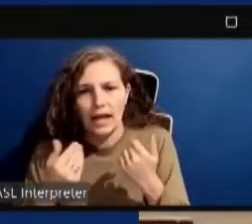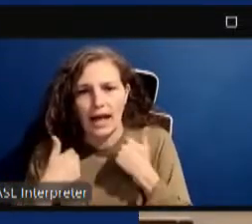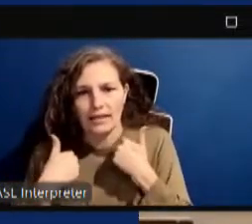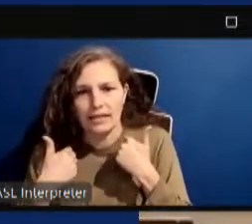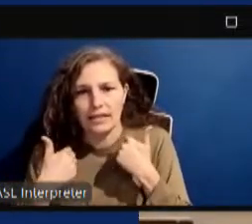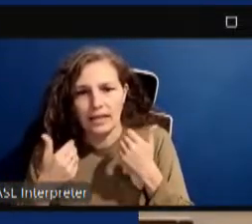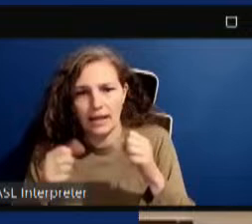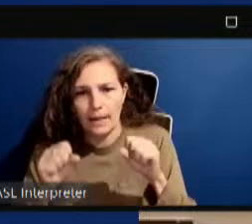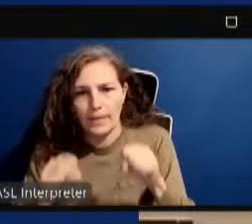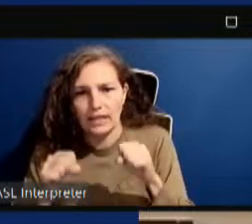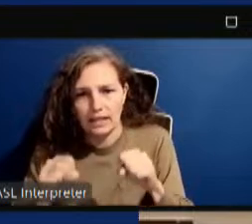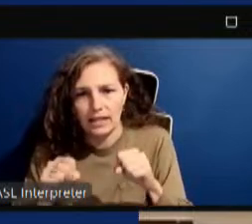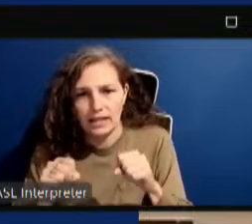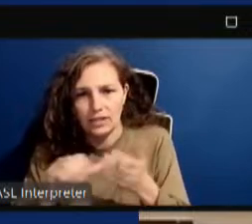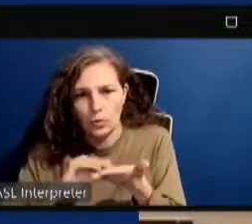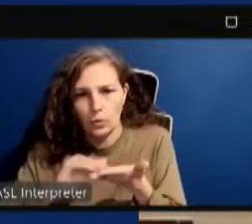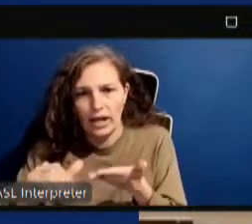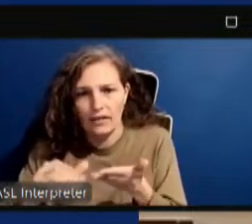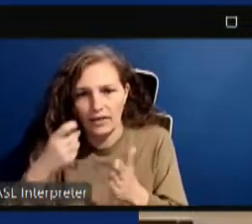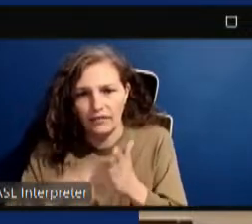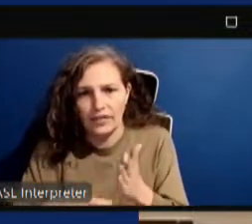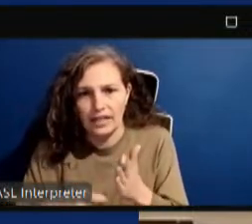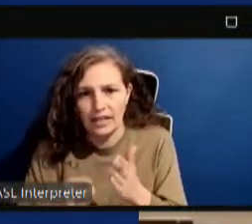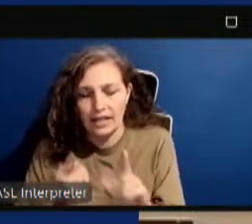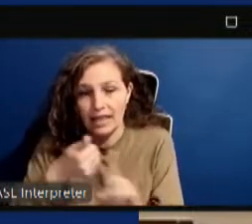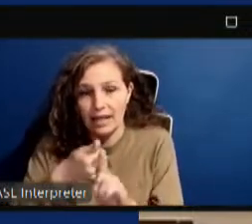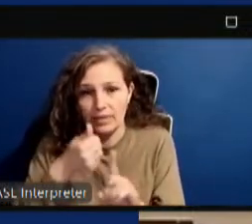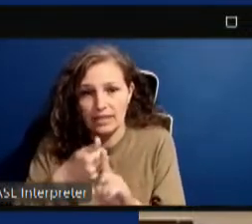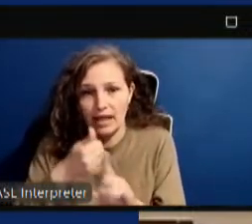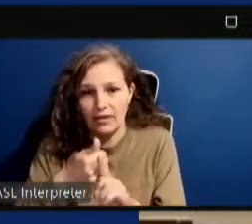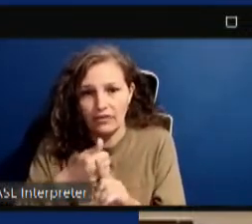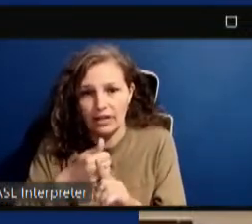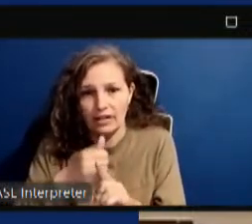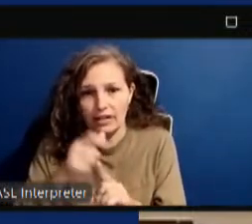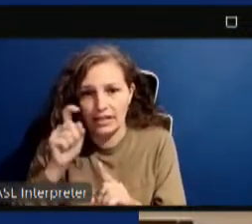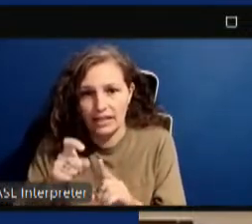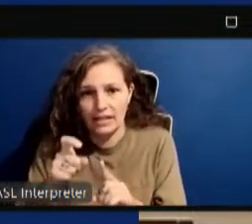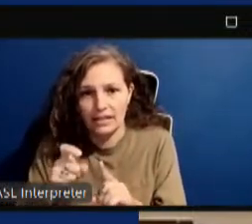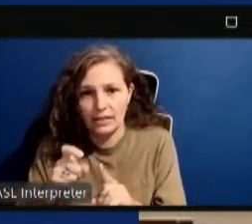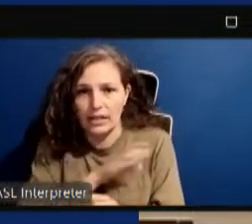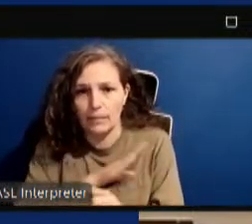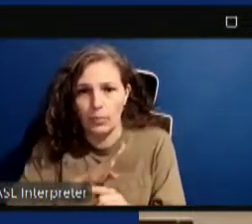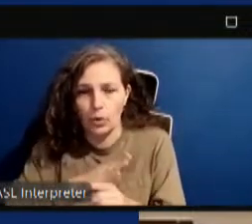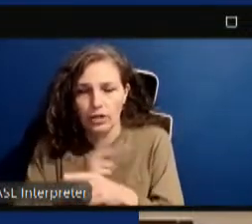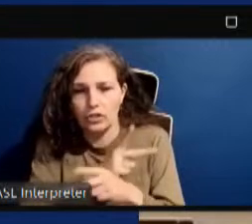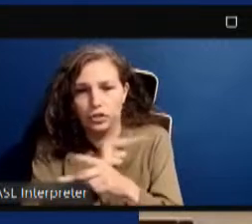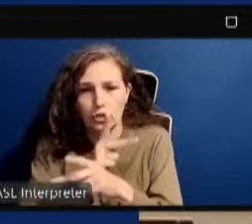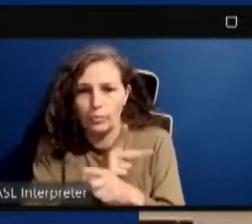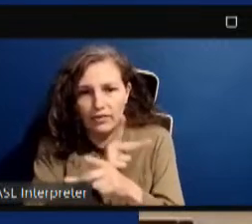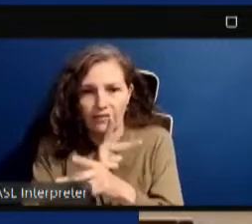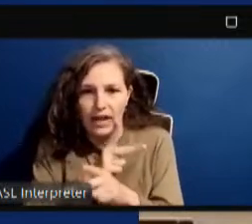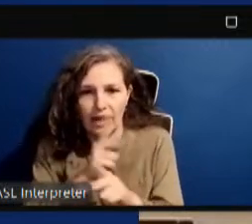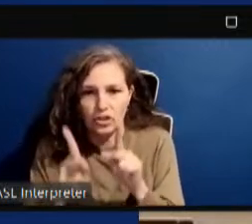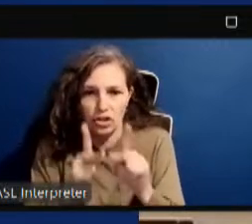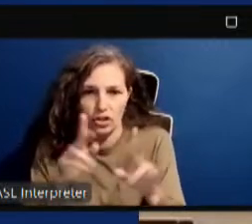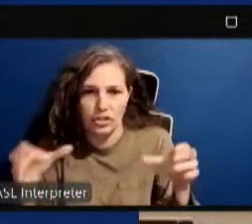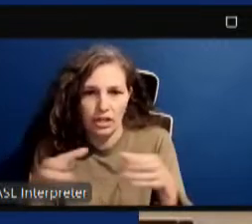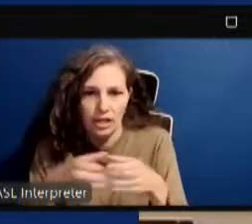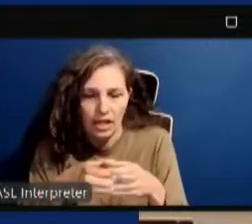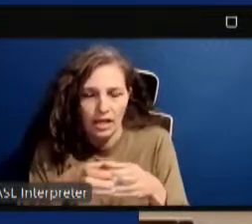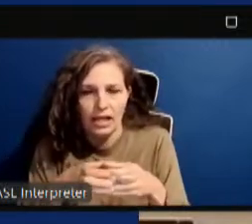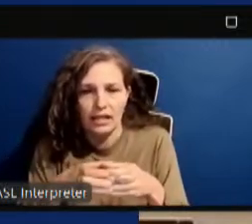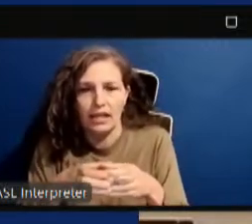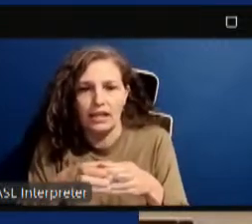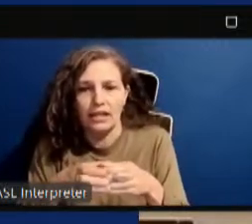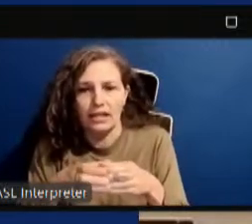fees themselves. It is only at the direction of the Board of Supervisors that those fees can